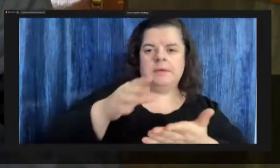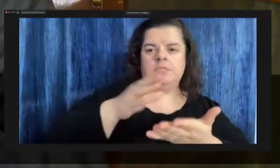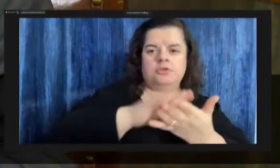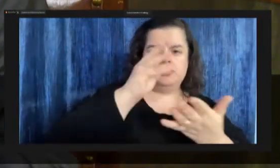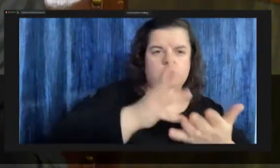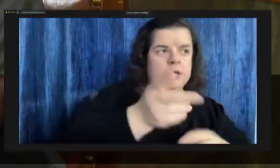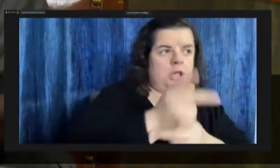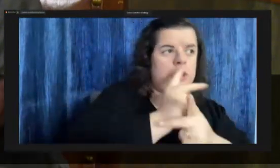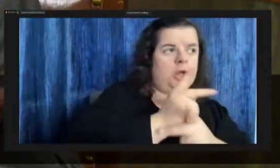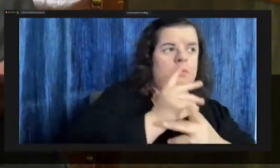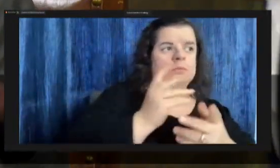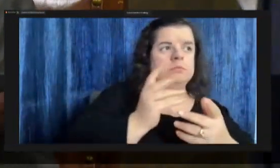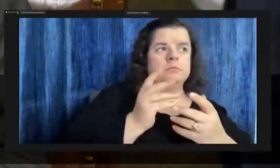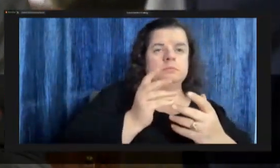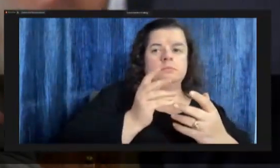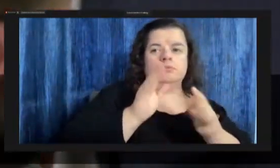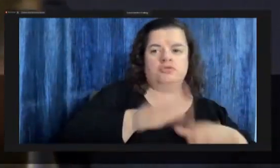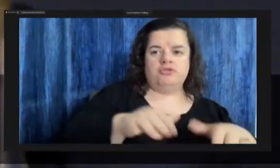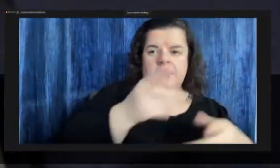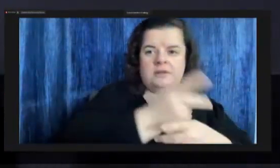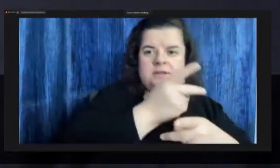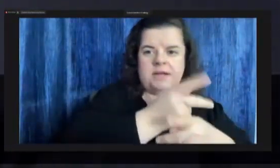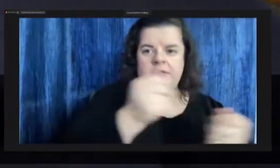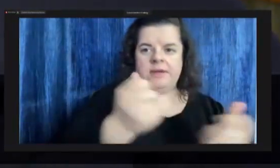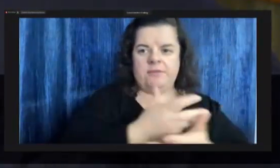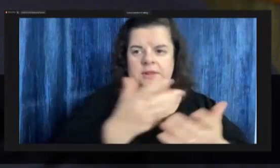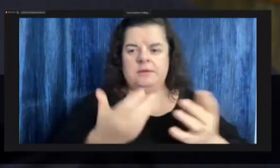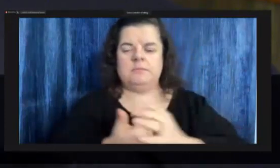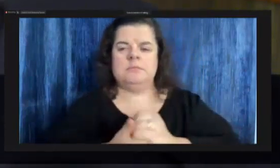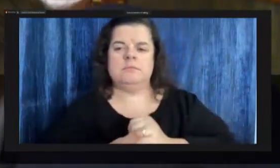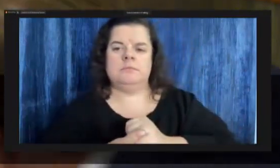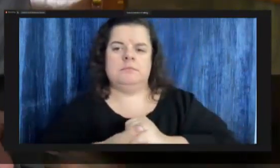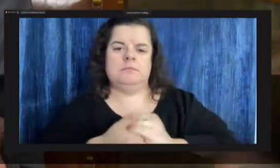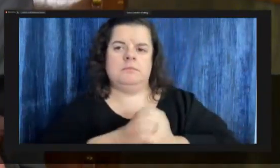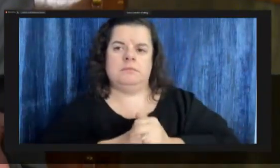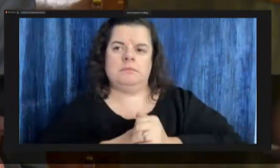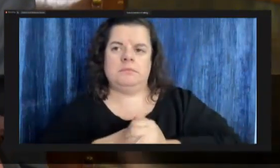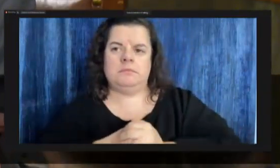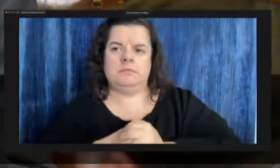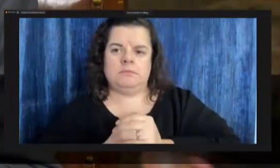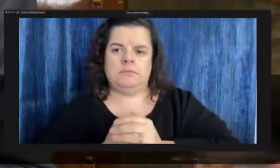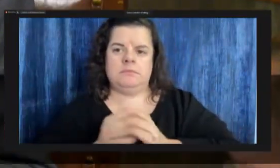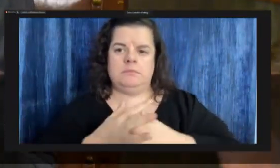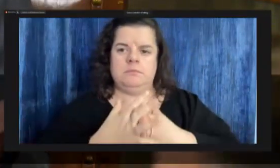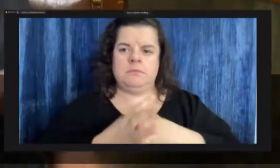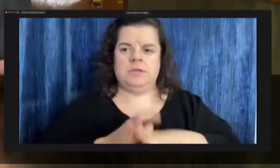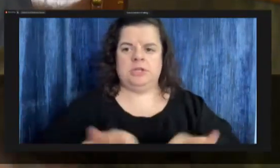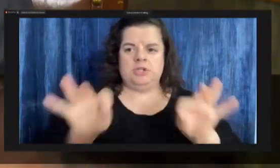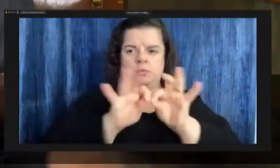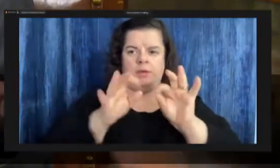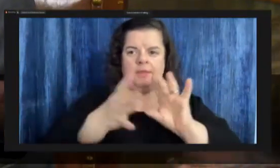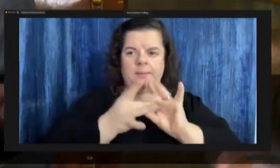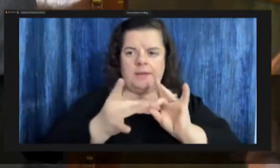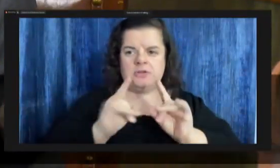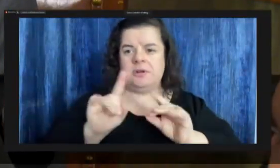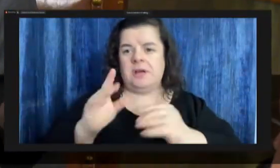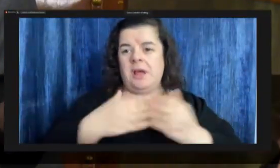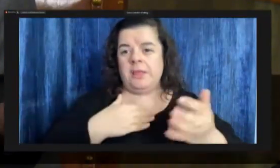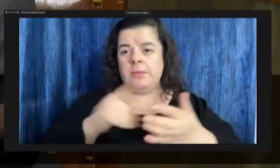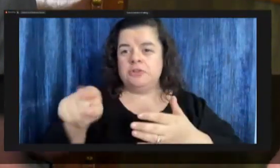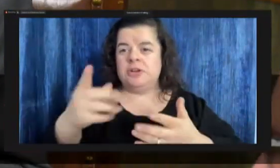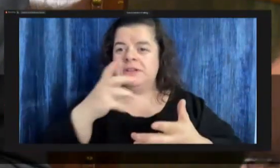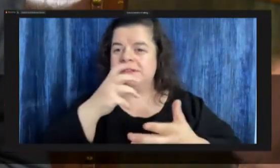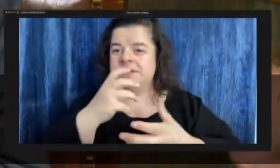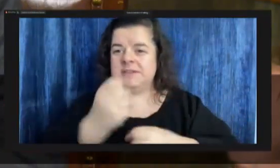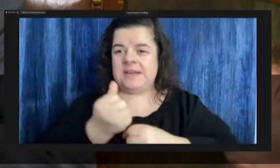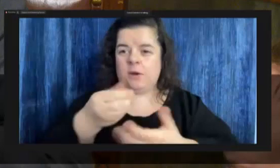pay for, you know, childcare and all these other things. So I think that's worth mentioning. Otherwise, you just kind of get wealthy people running for office,